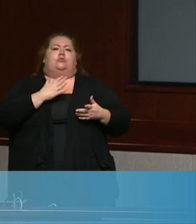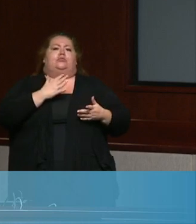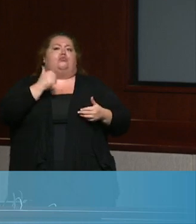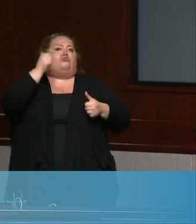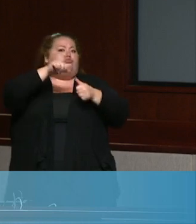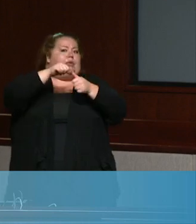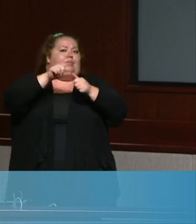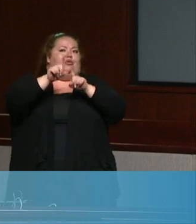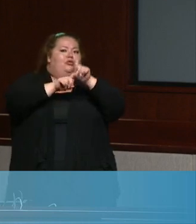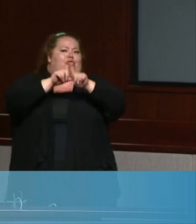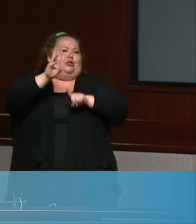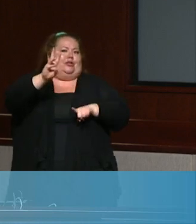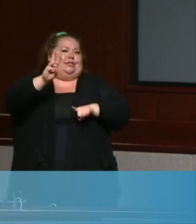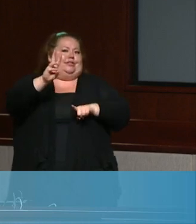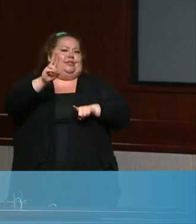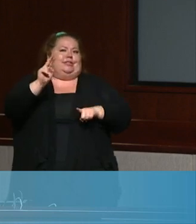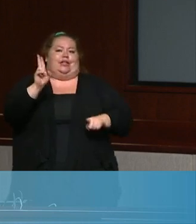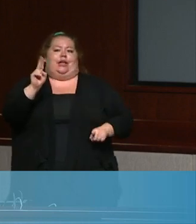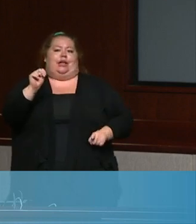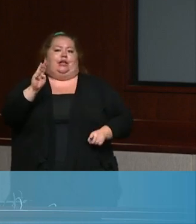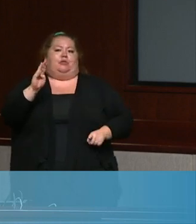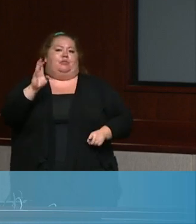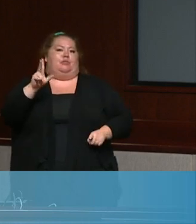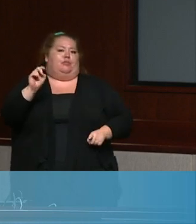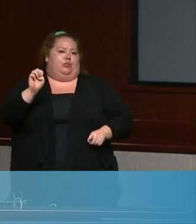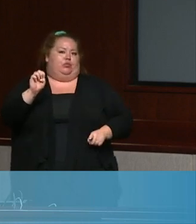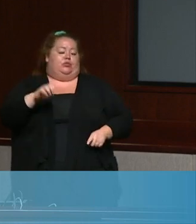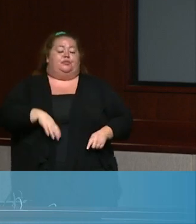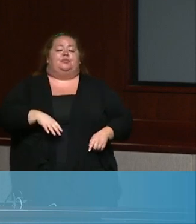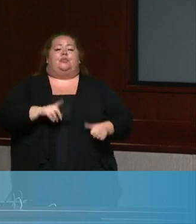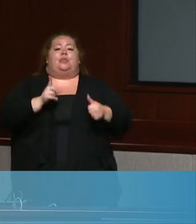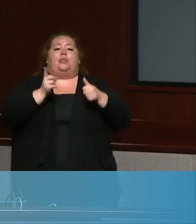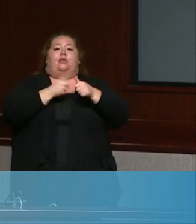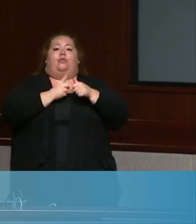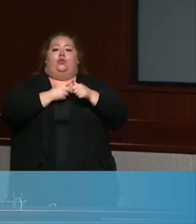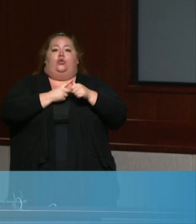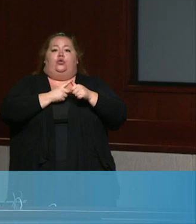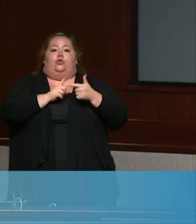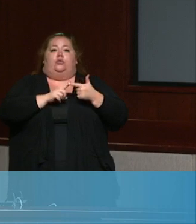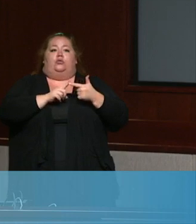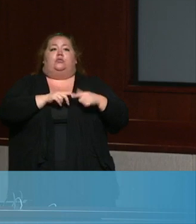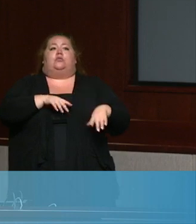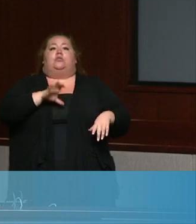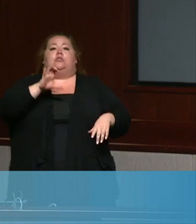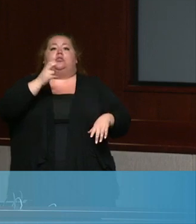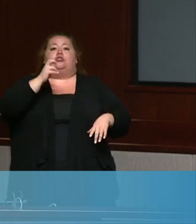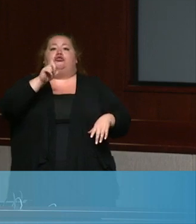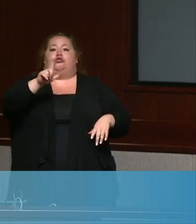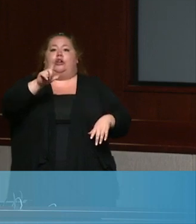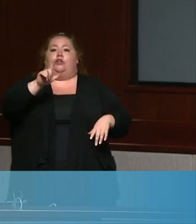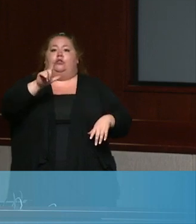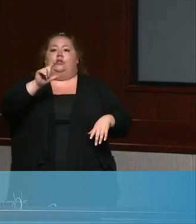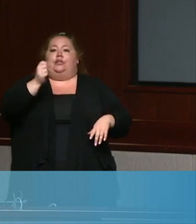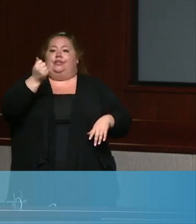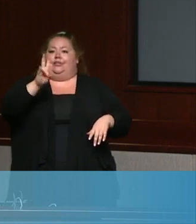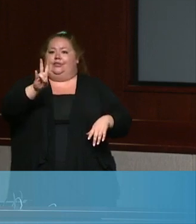unmute, and we'll start at the top of the list. The first one that we believe we have on the line is Channel 17. I think we have Aton.